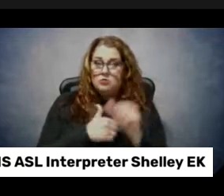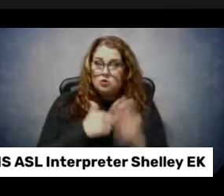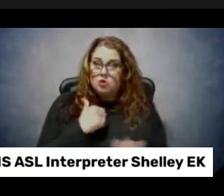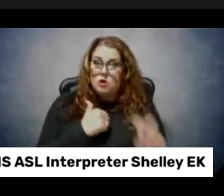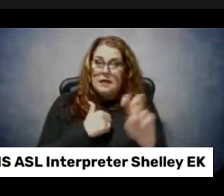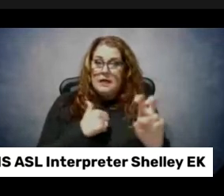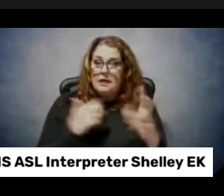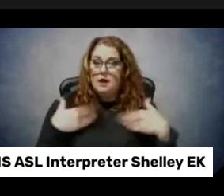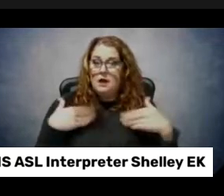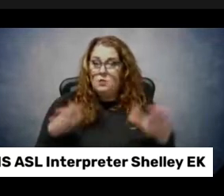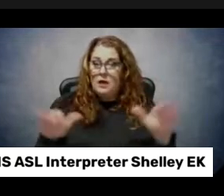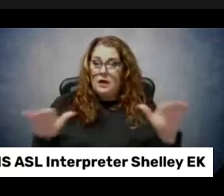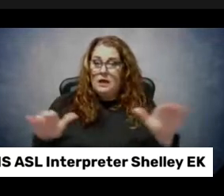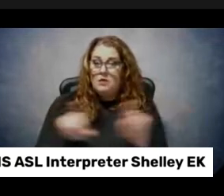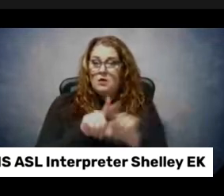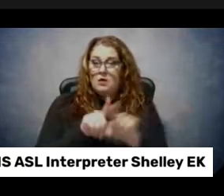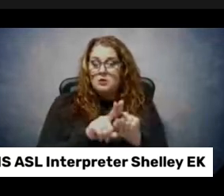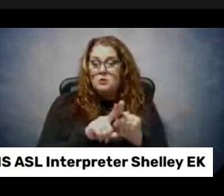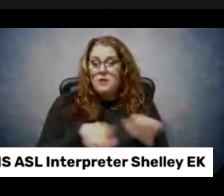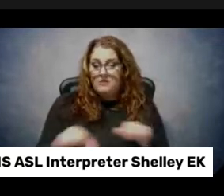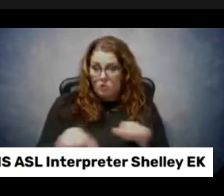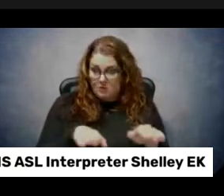on wing as well as by foot,